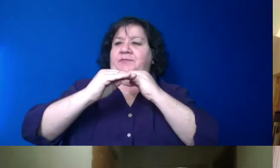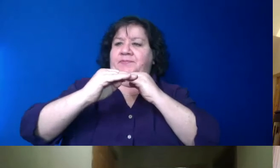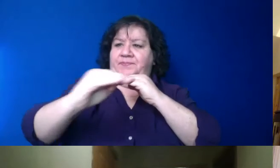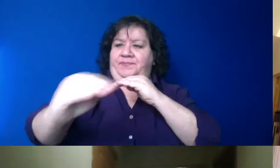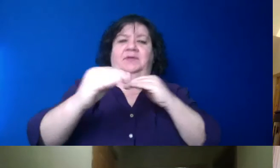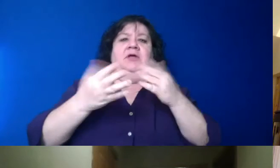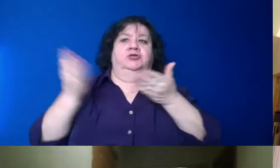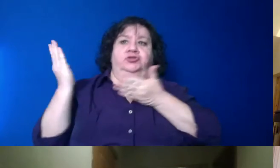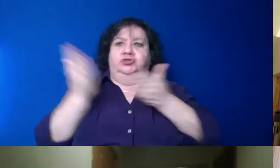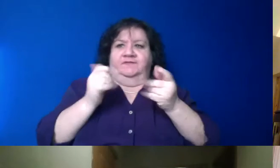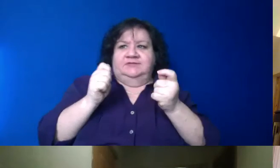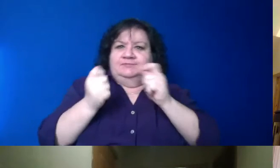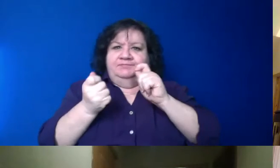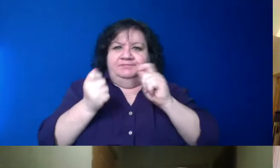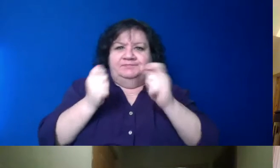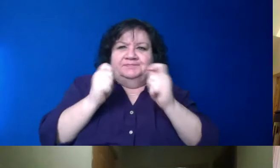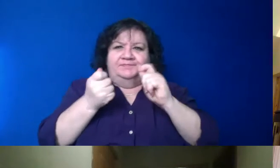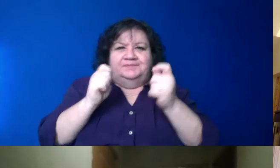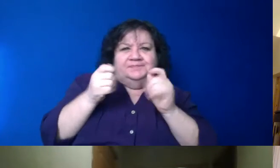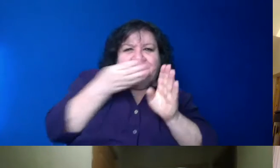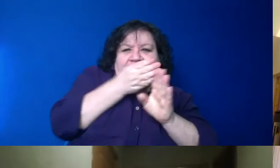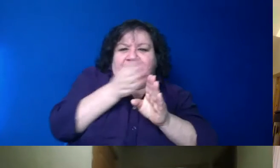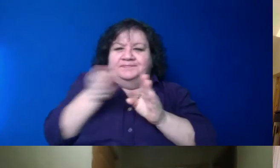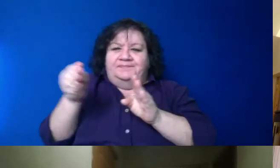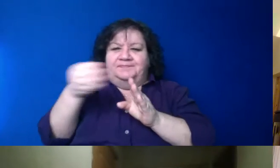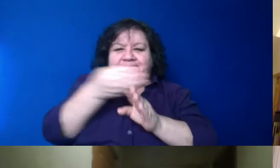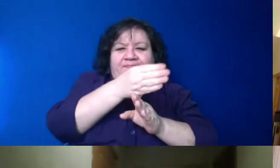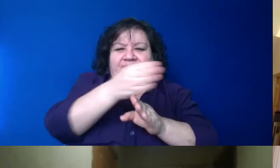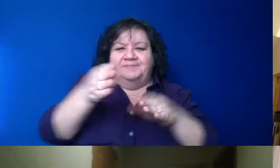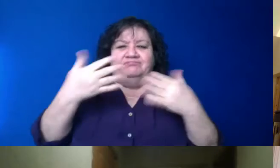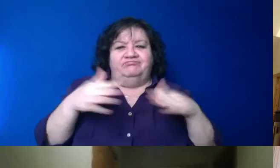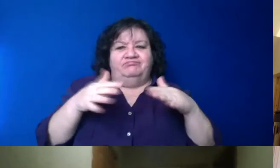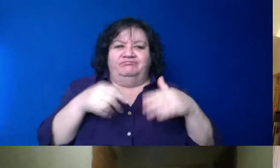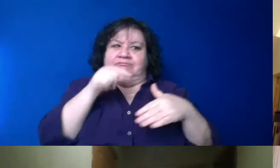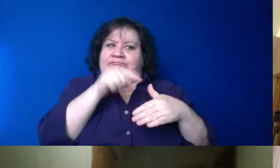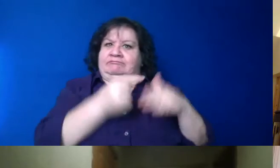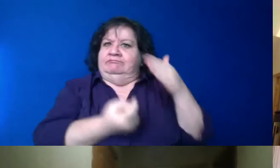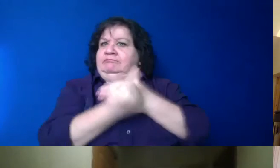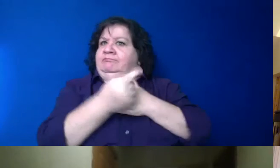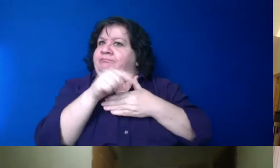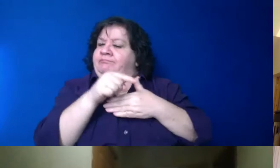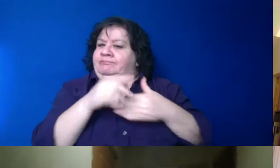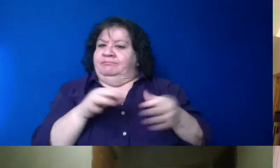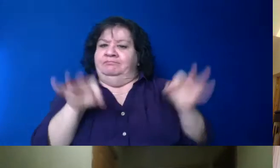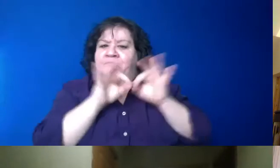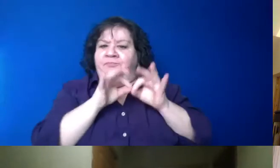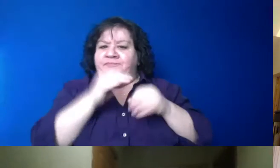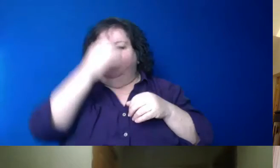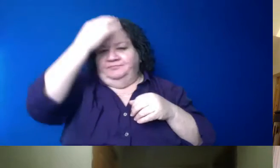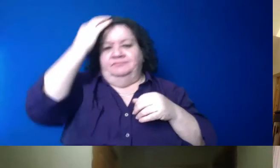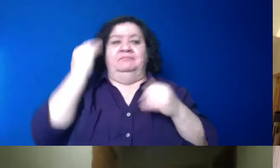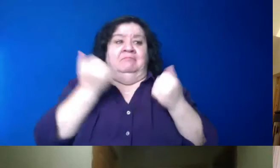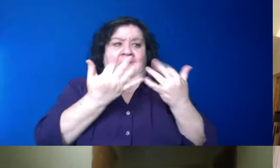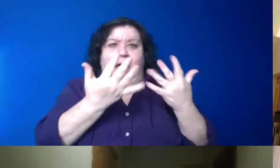the personalization of services, the trends toward, for example, non-coercive services for people